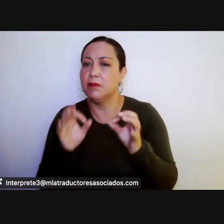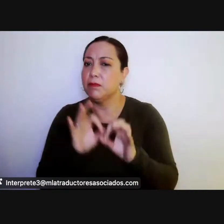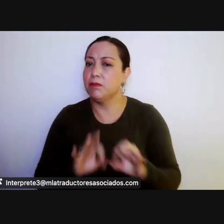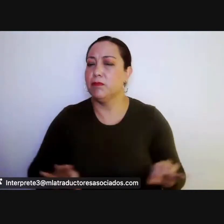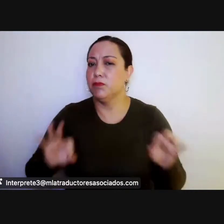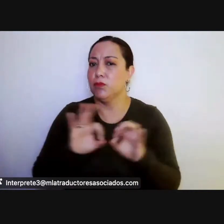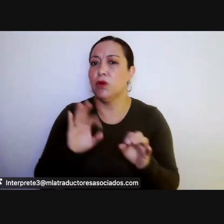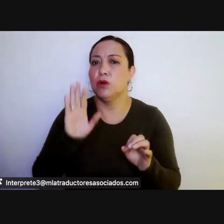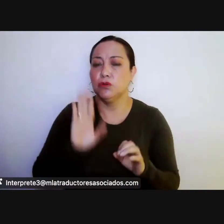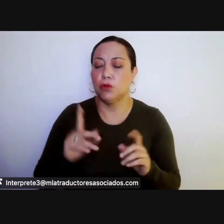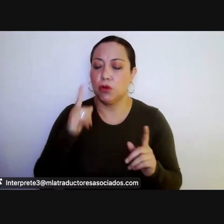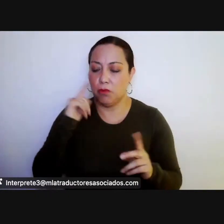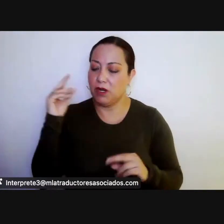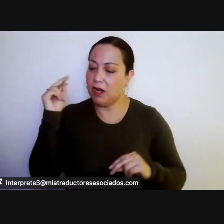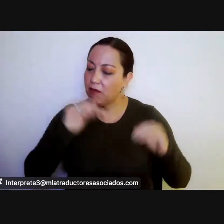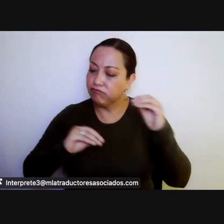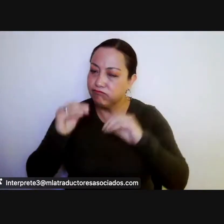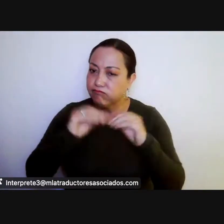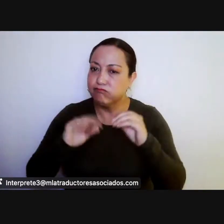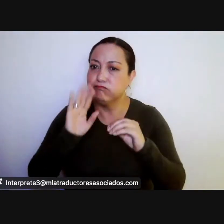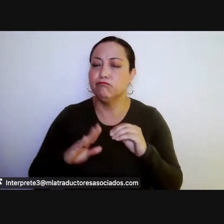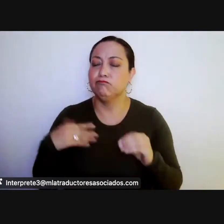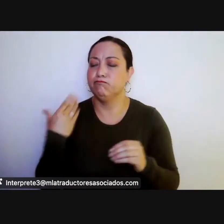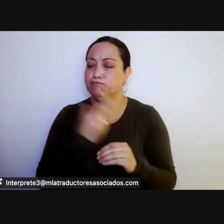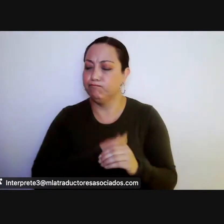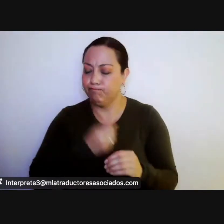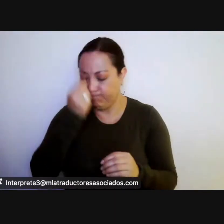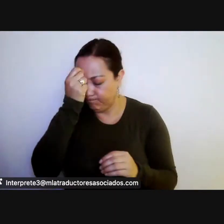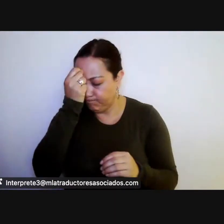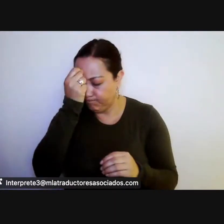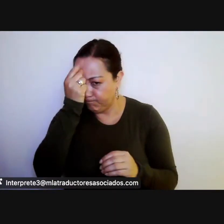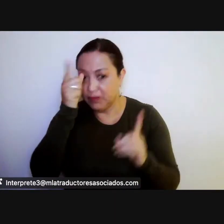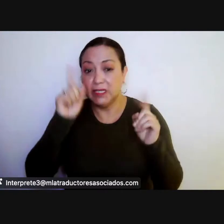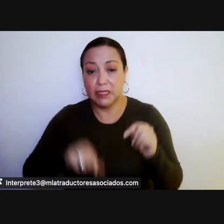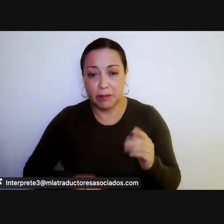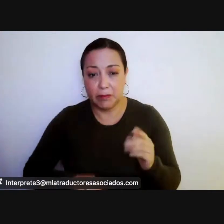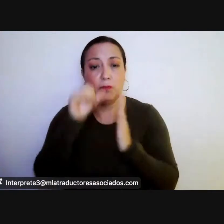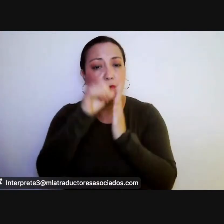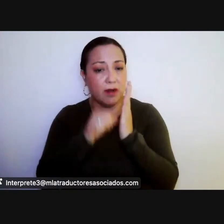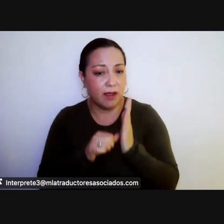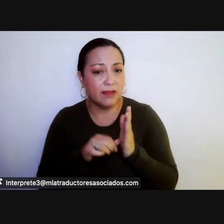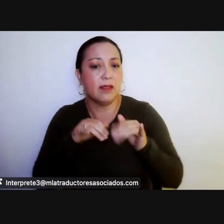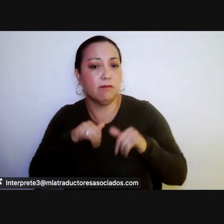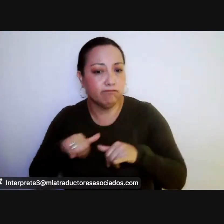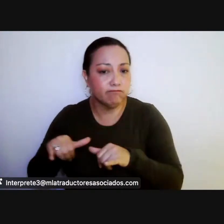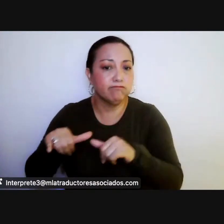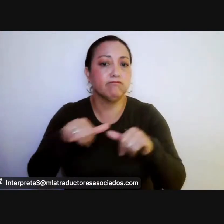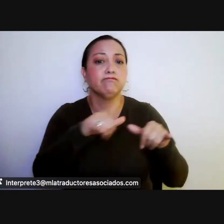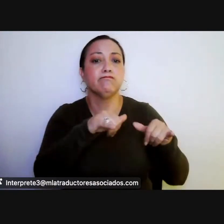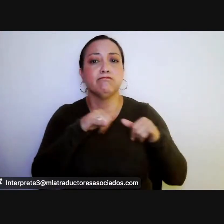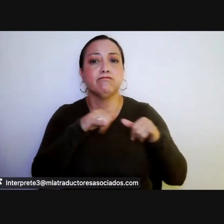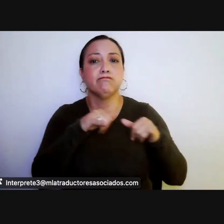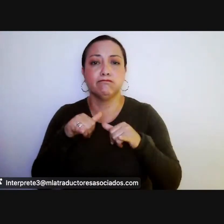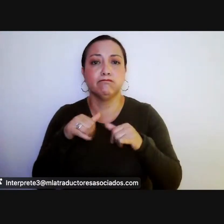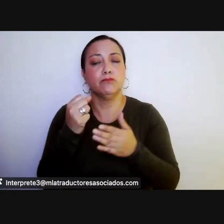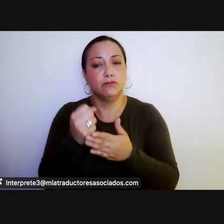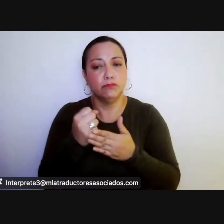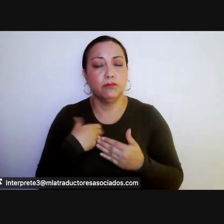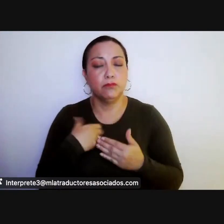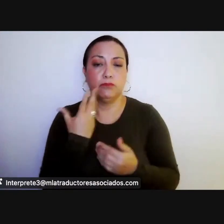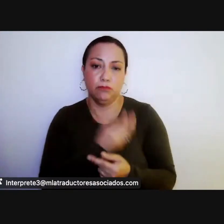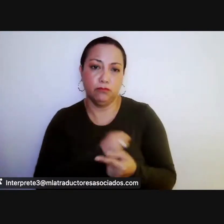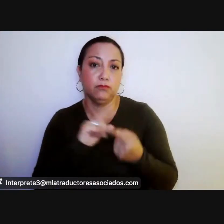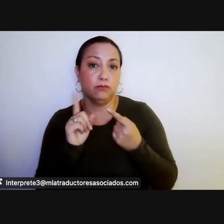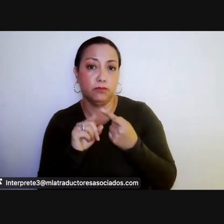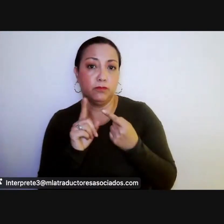key elements in this construction of an understanding and a shared agenda that is going to allow